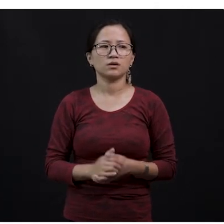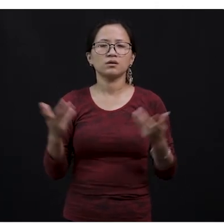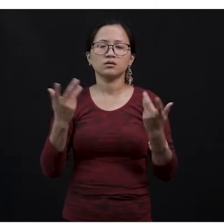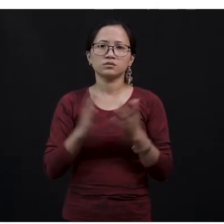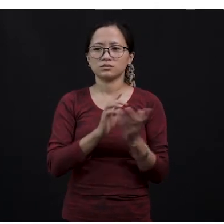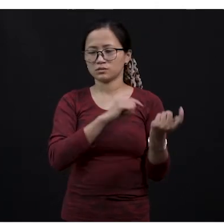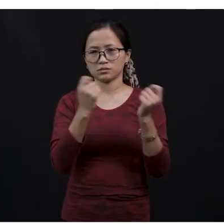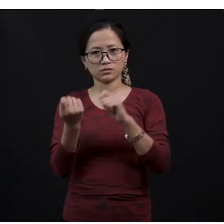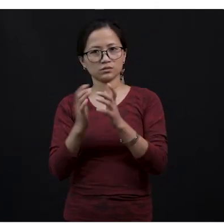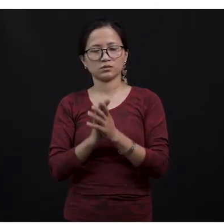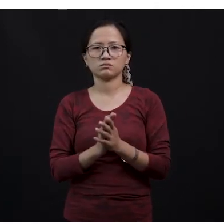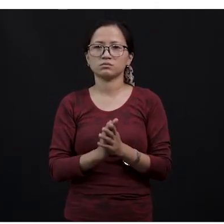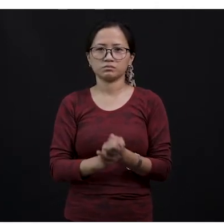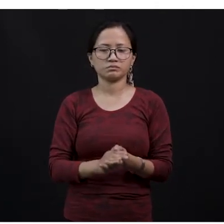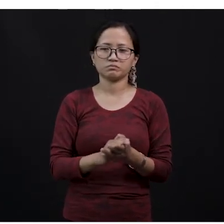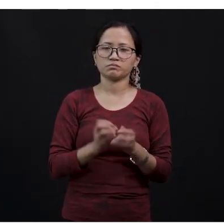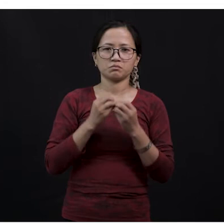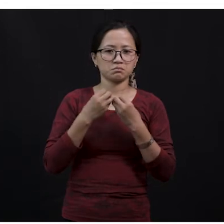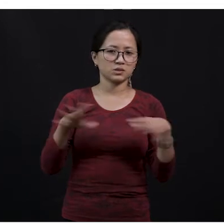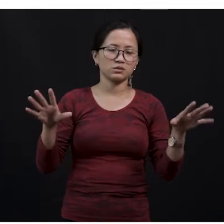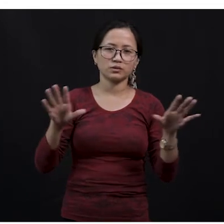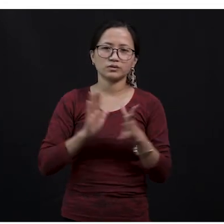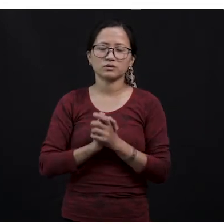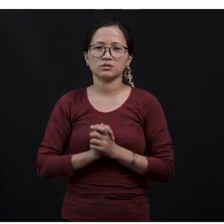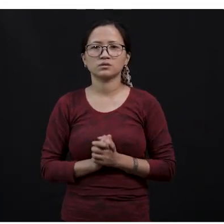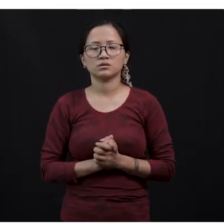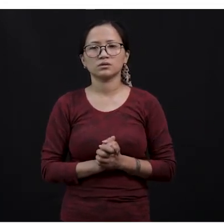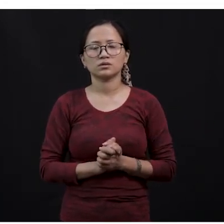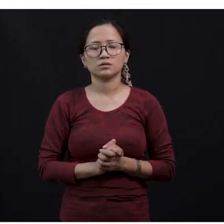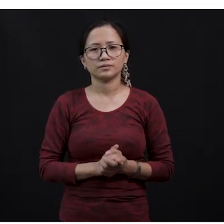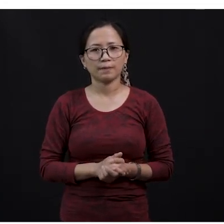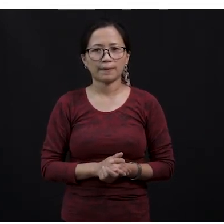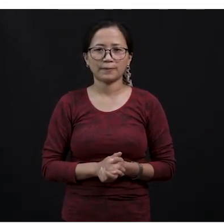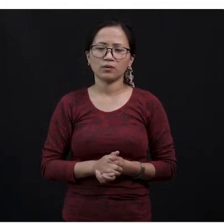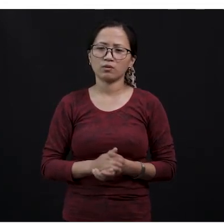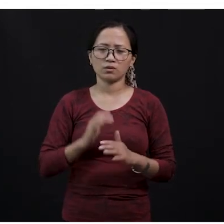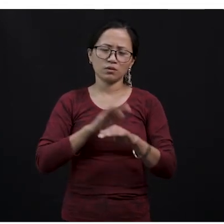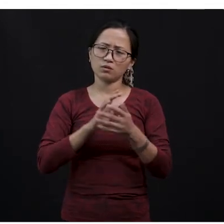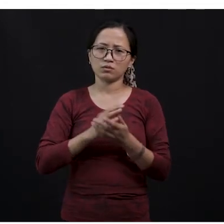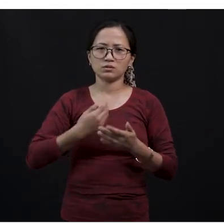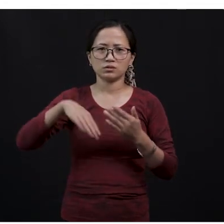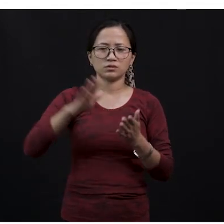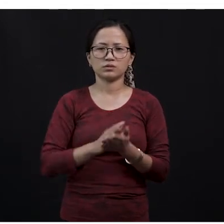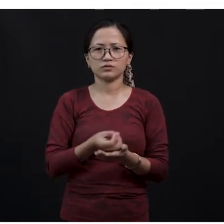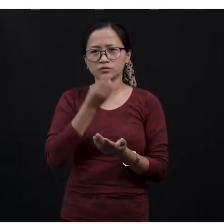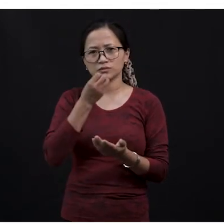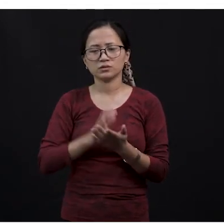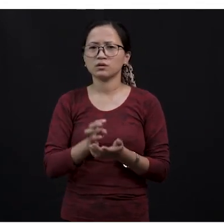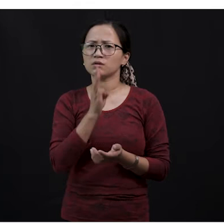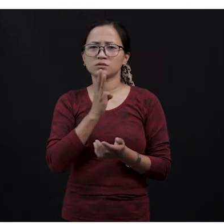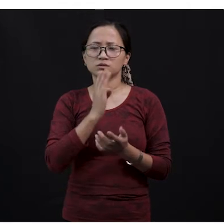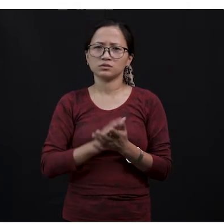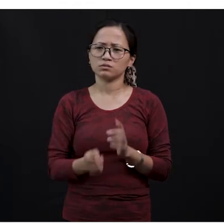it turn to be a mess? So he orders them to go on the way. There was no food, there was no